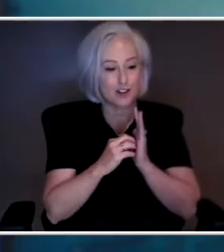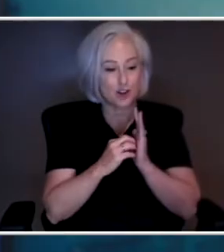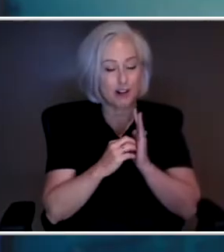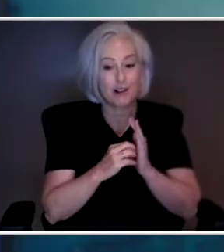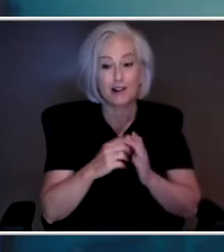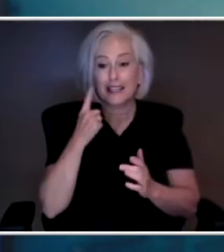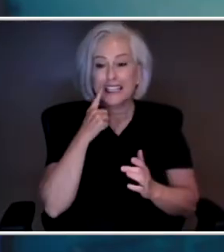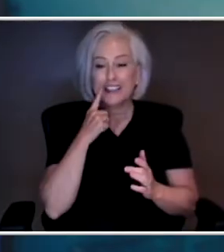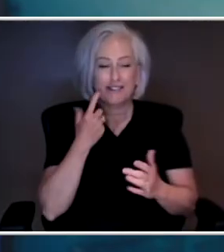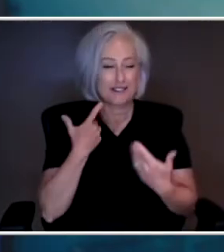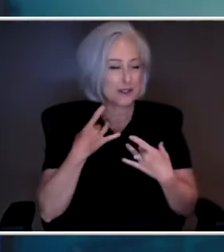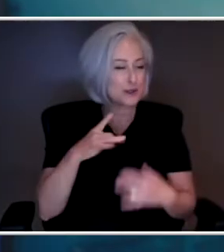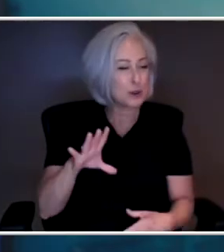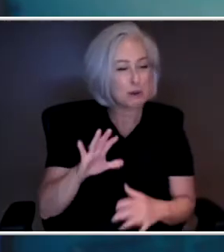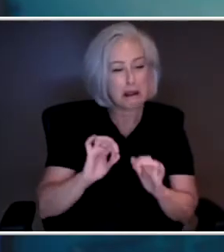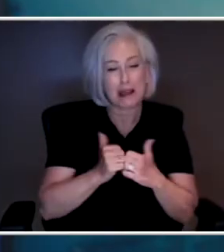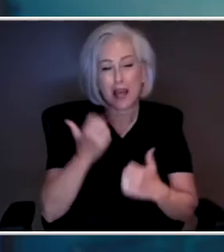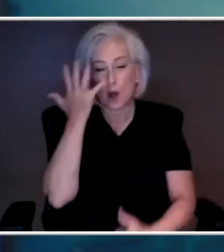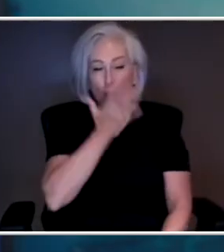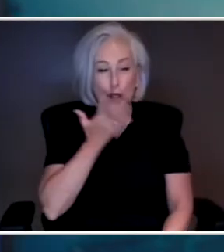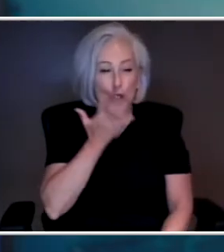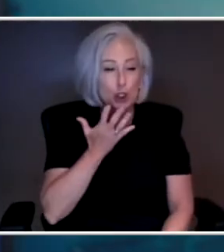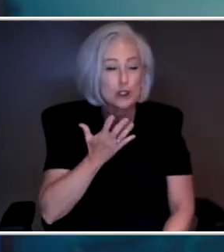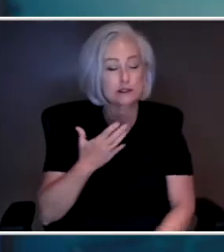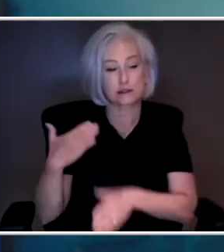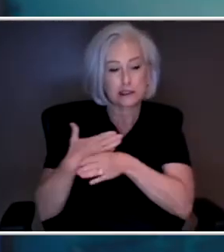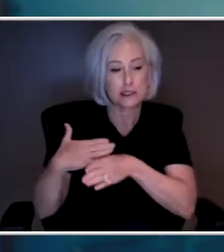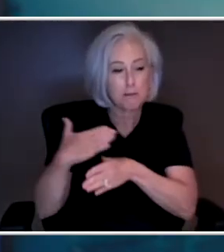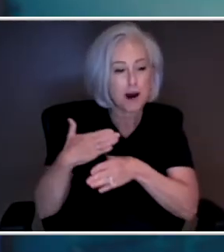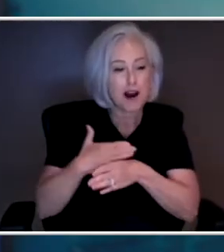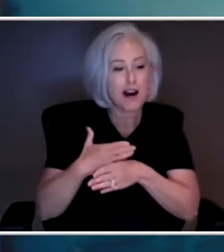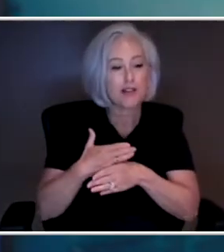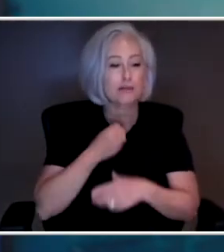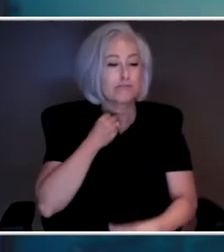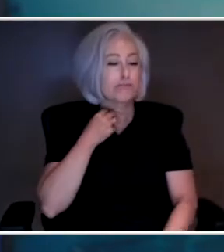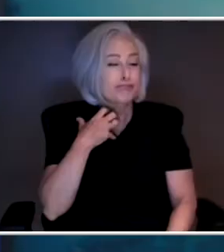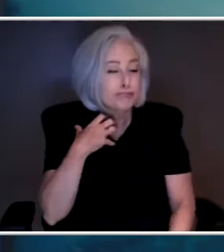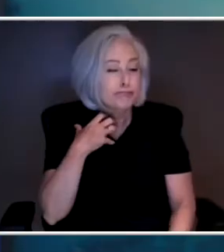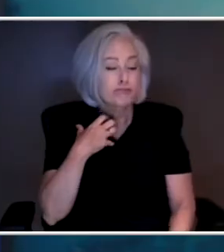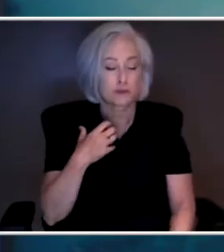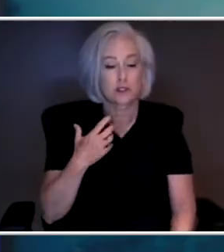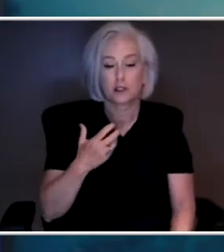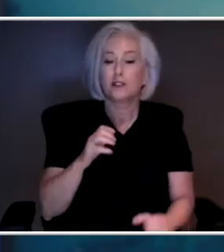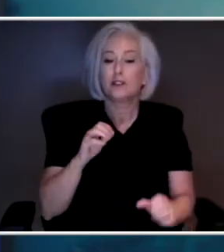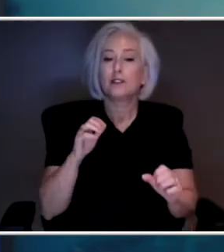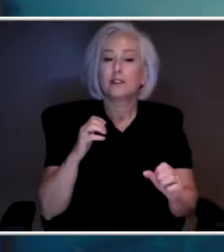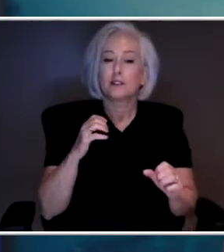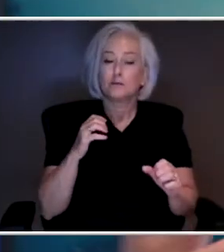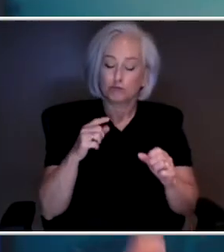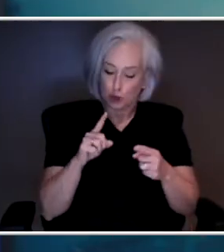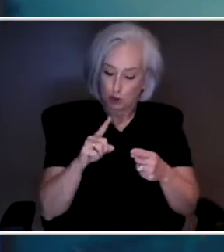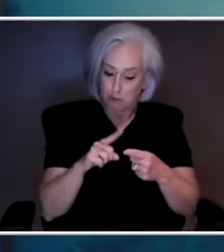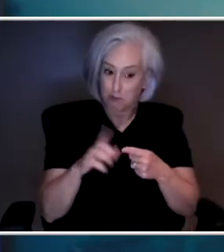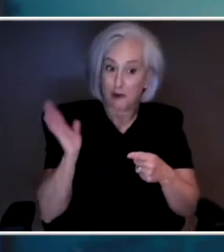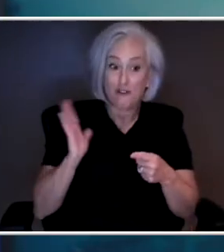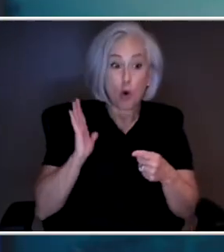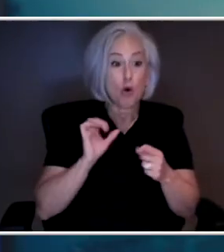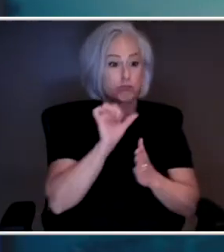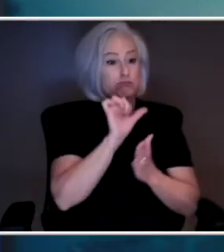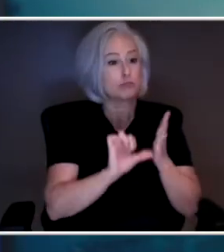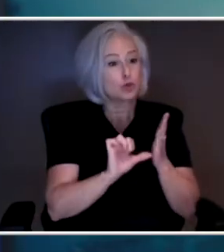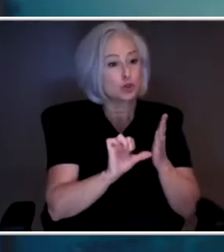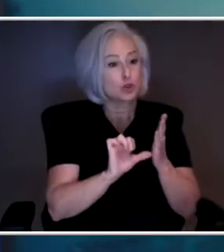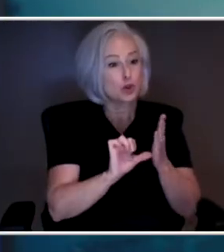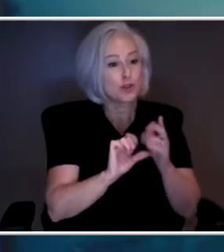it's a discomfort or mass effect in your neck. I think the traditional way was surgery, but now I think as technologies